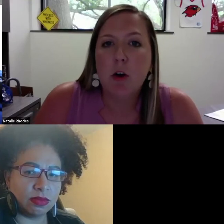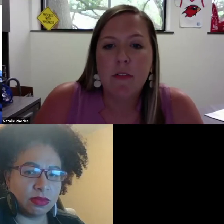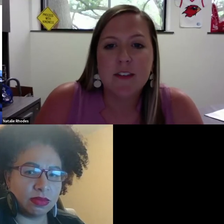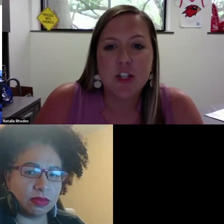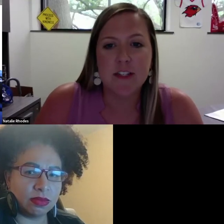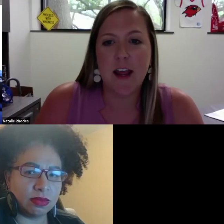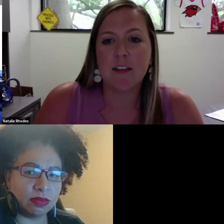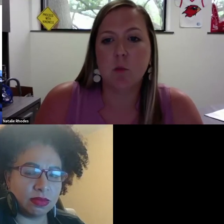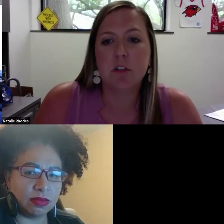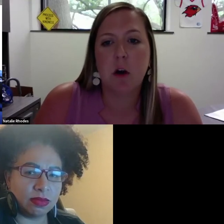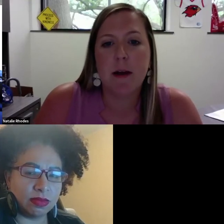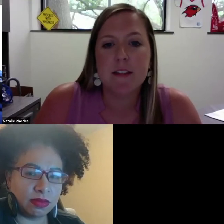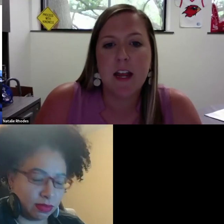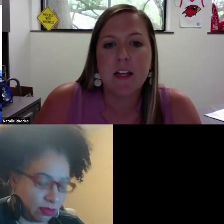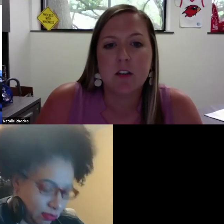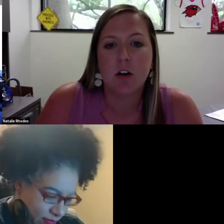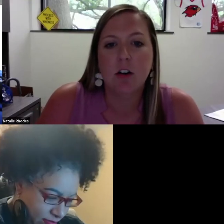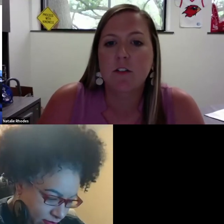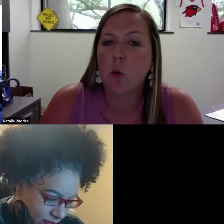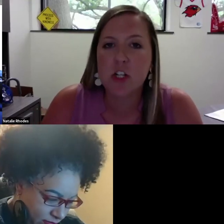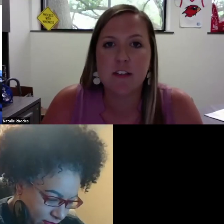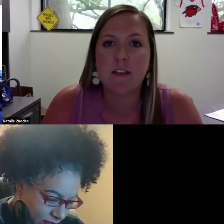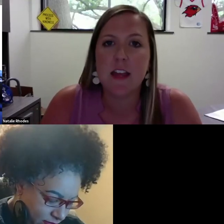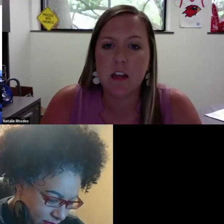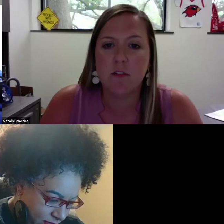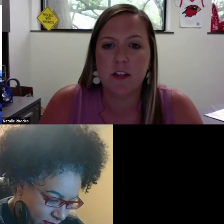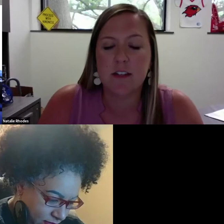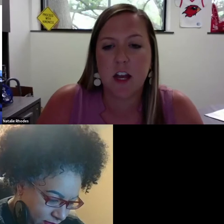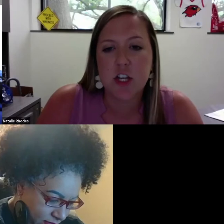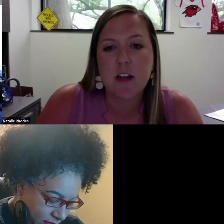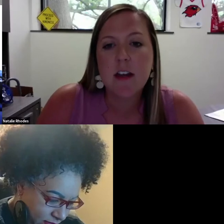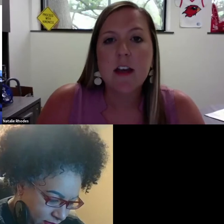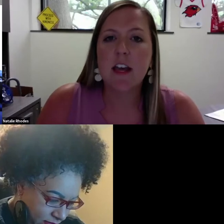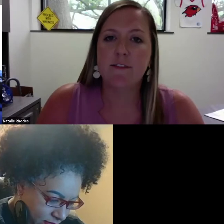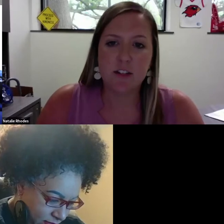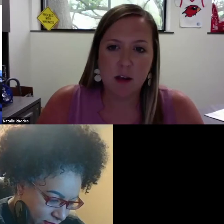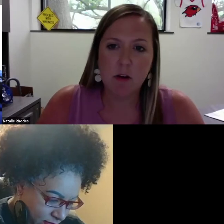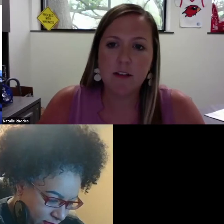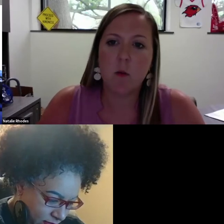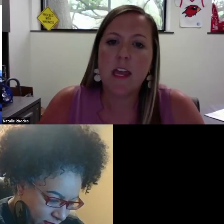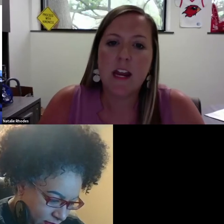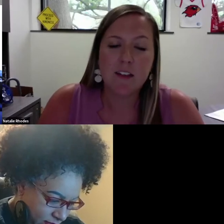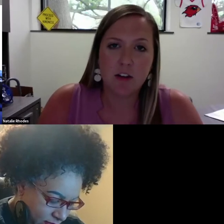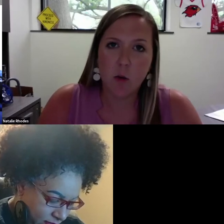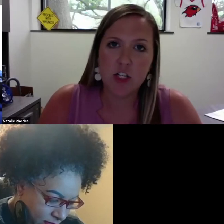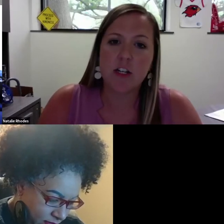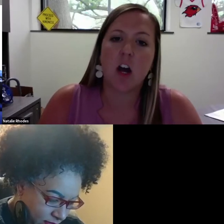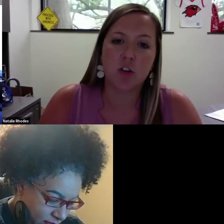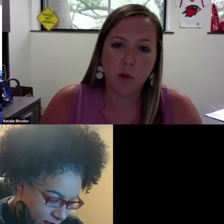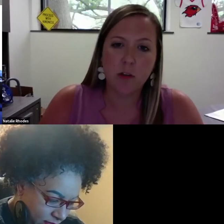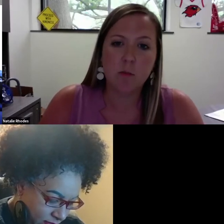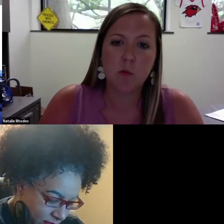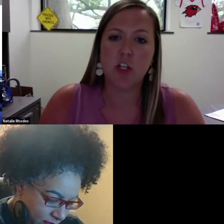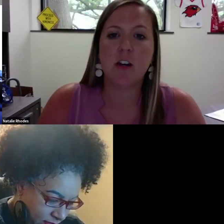people on this session today, so we'll do our best to answer all of your questions at the end of the discussion. If for some reason we can't answer your question,